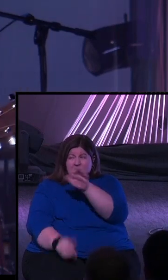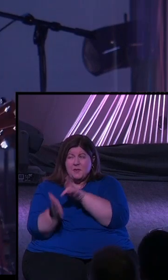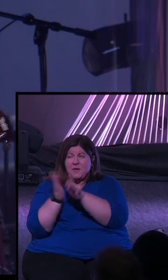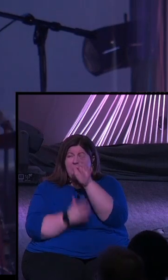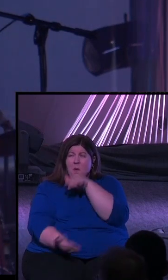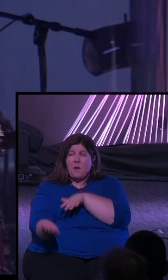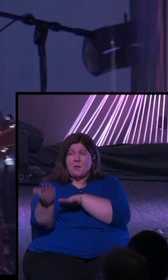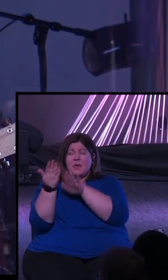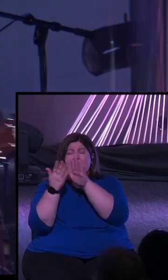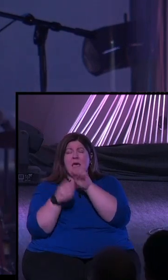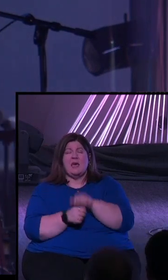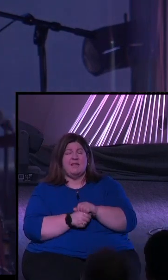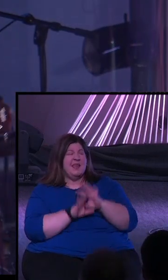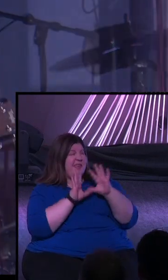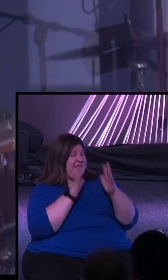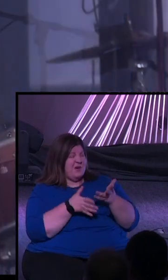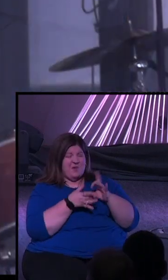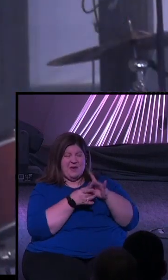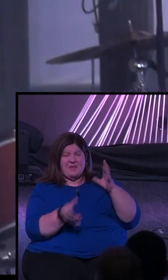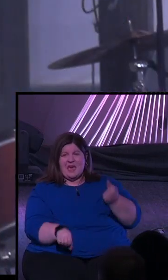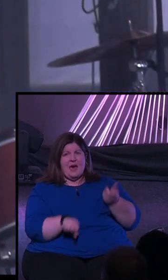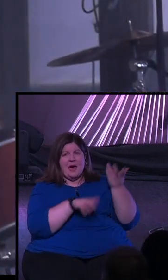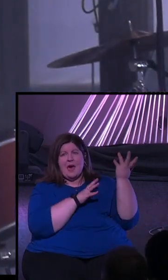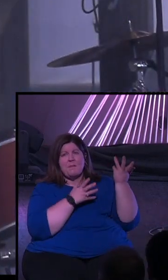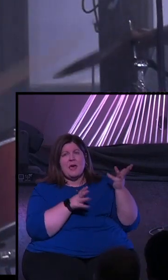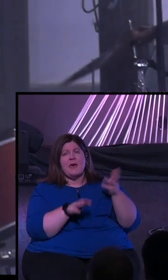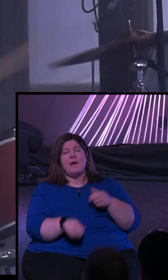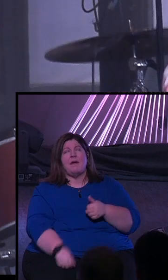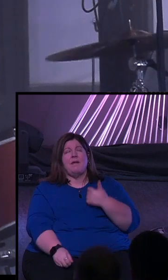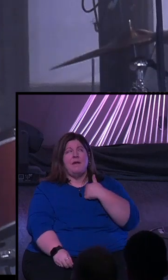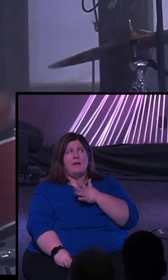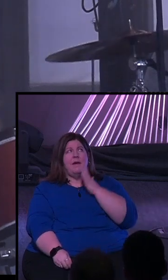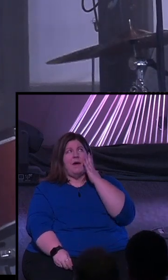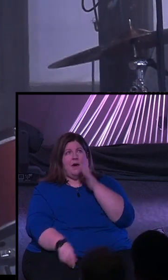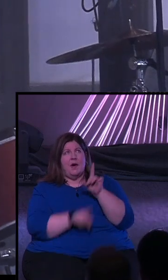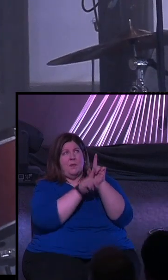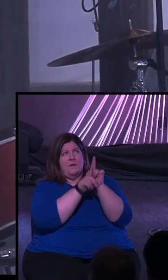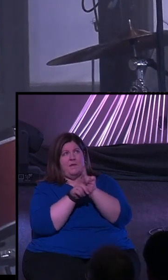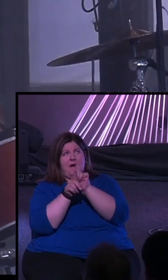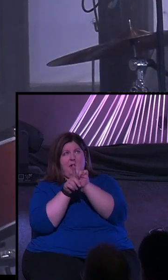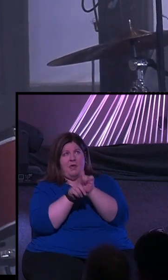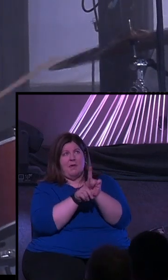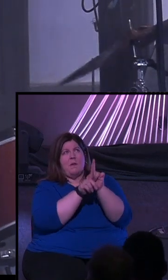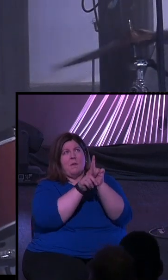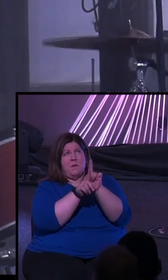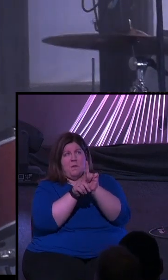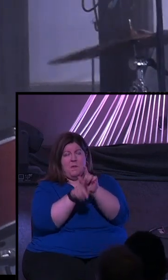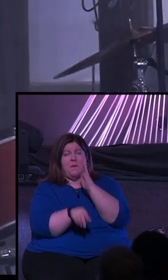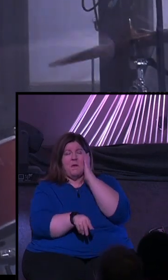cross before me. The world behind me. I will